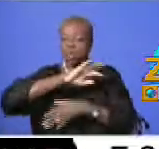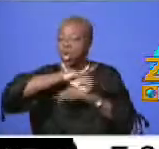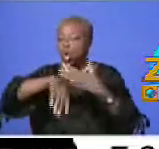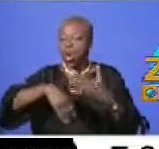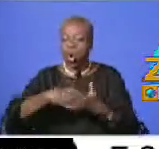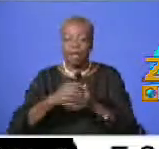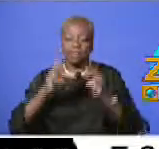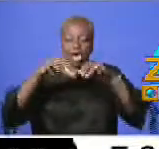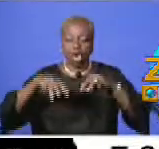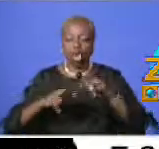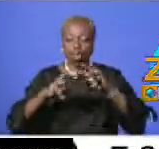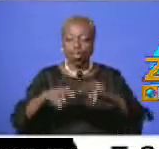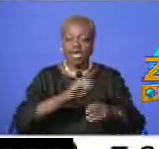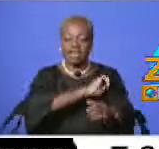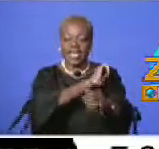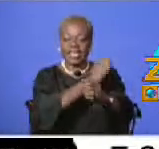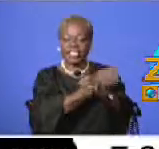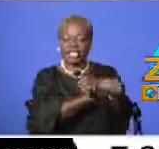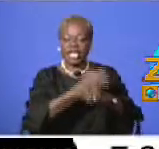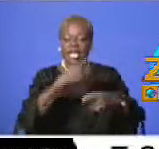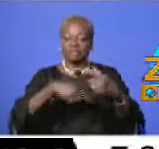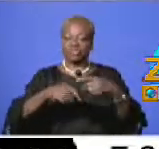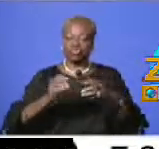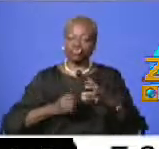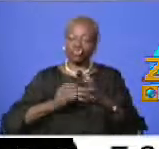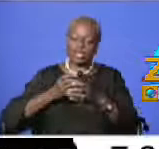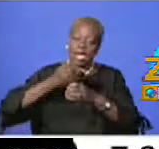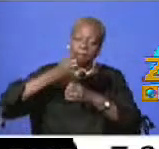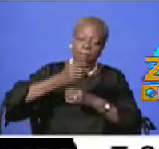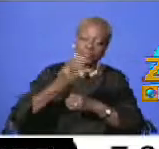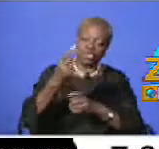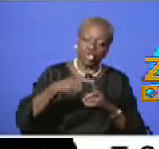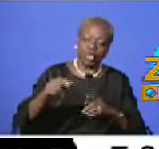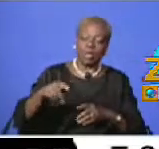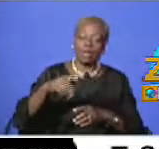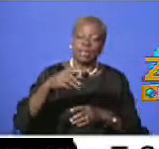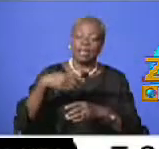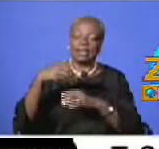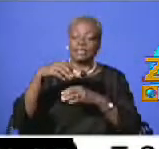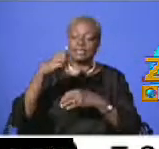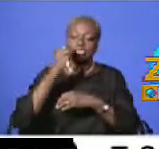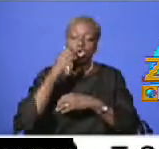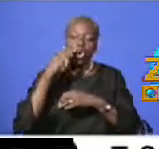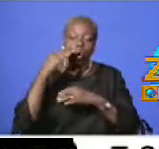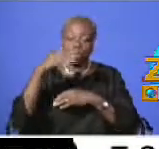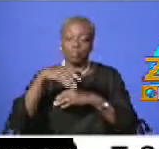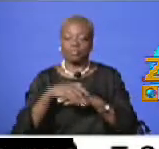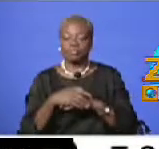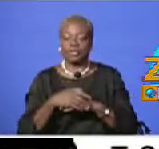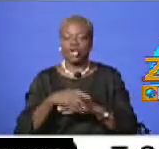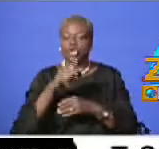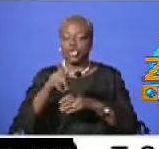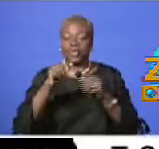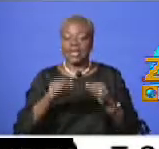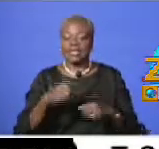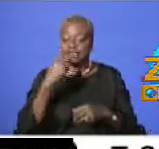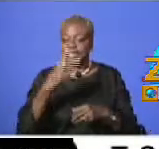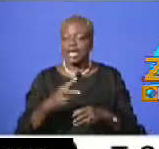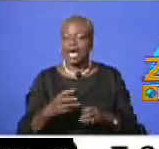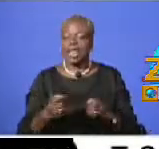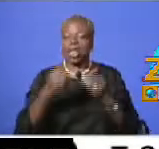comes straight up the beach, right into your living room. But you can see it. There's lots of examples here in